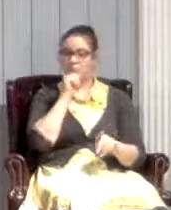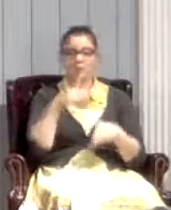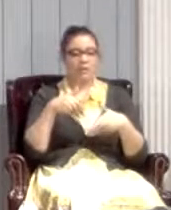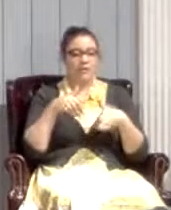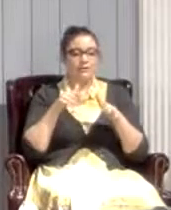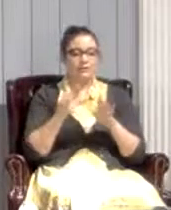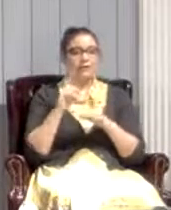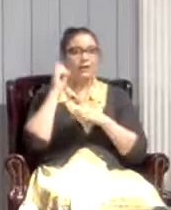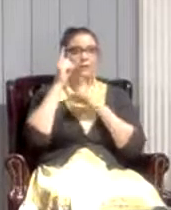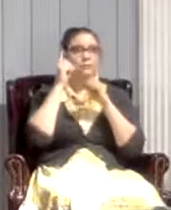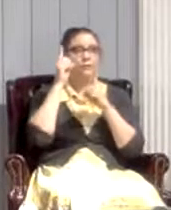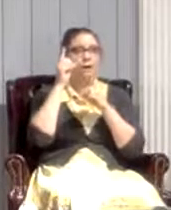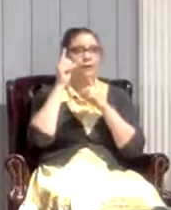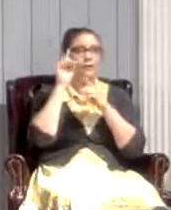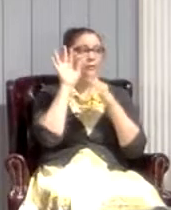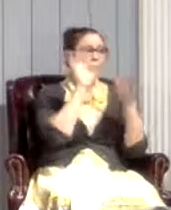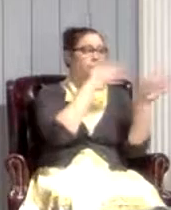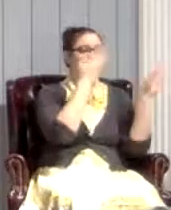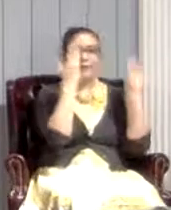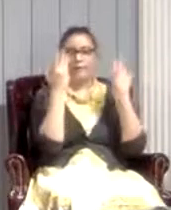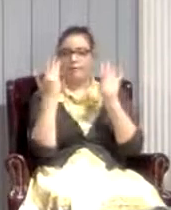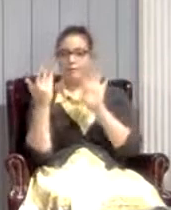run to and fro with every wind of doctrine.